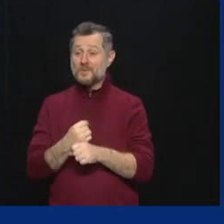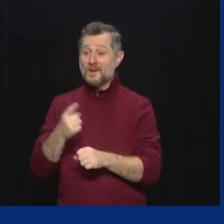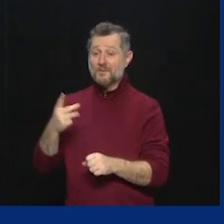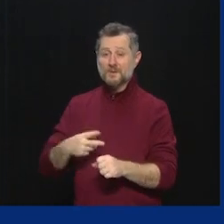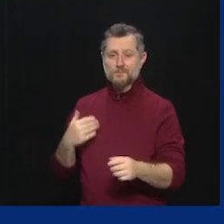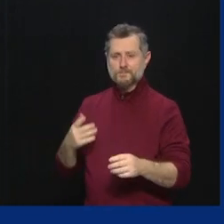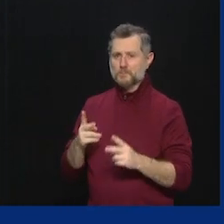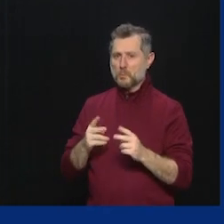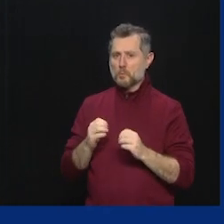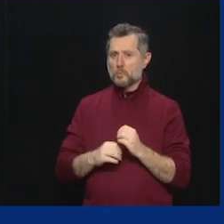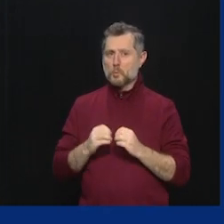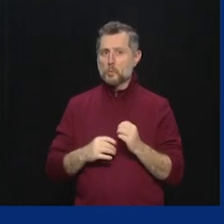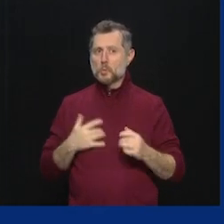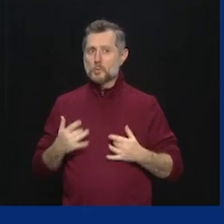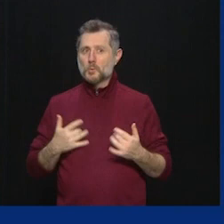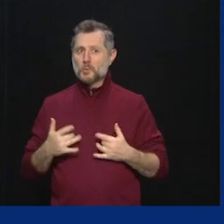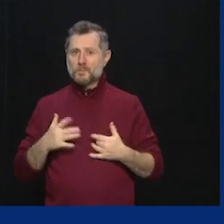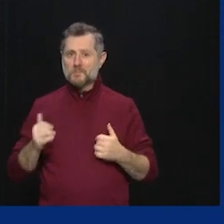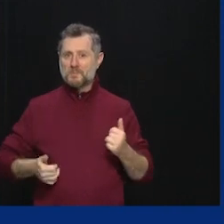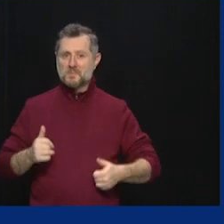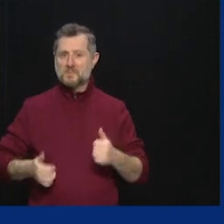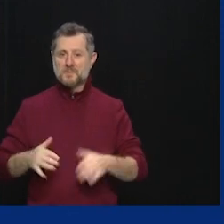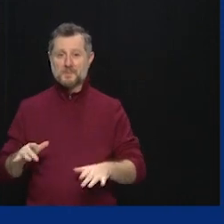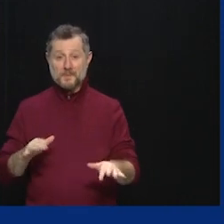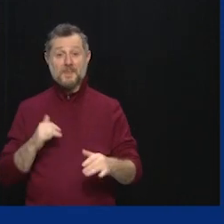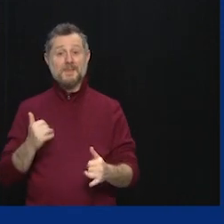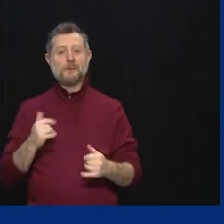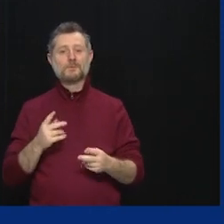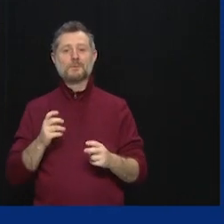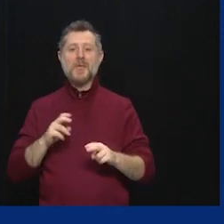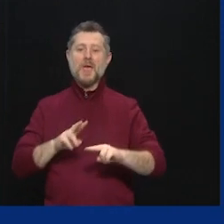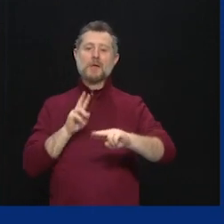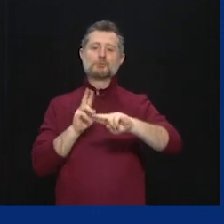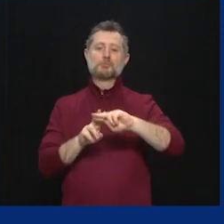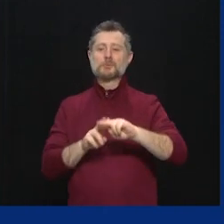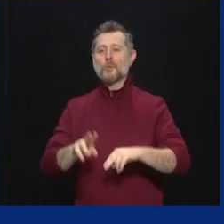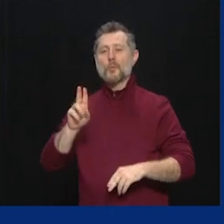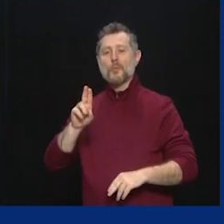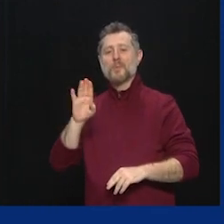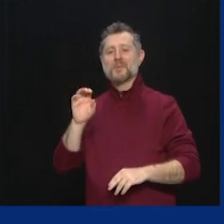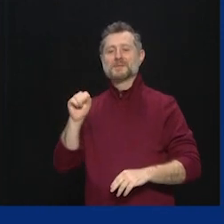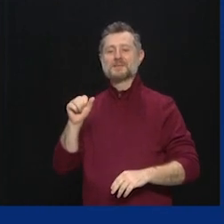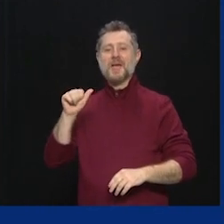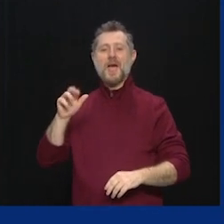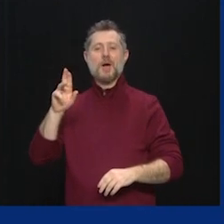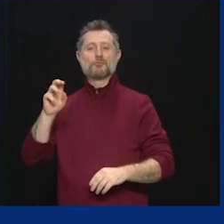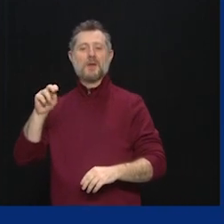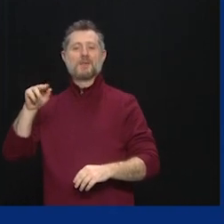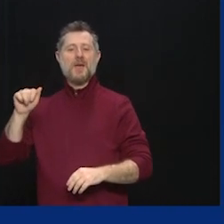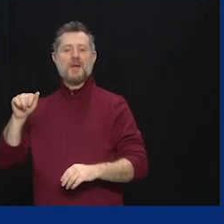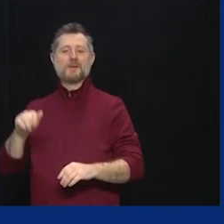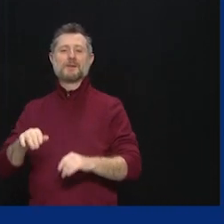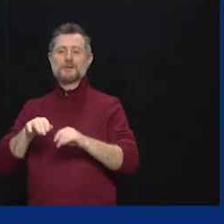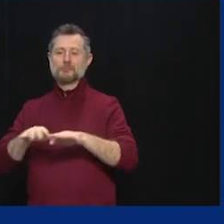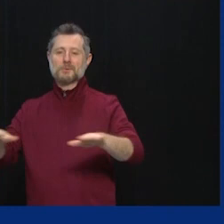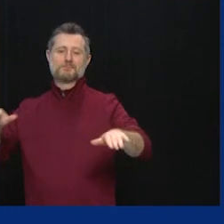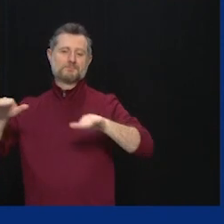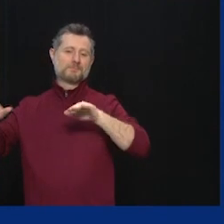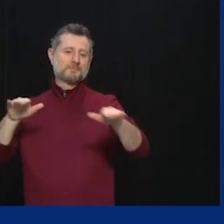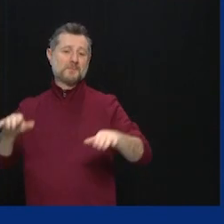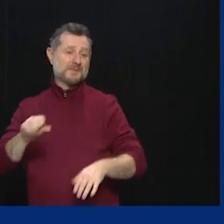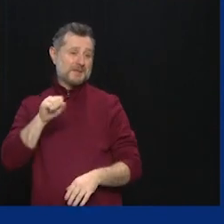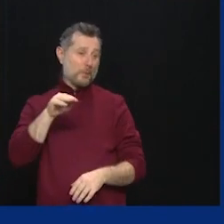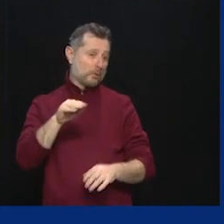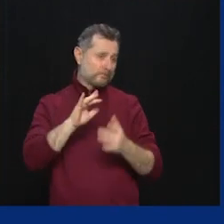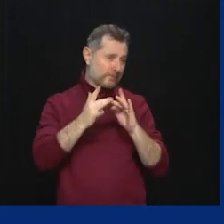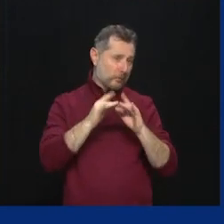hashtag UBS Arena is trending on social media. Now, what's become clear at every step of this experience to